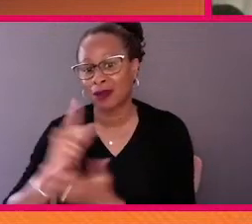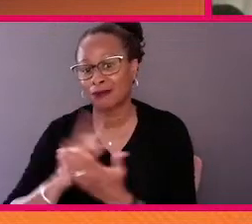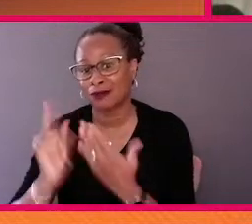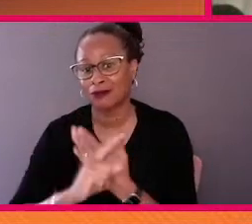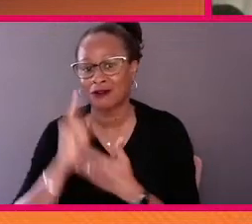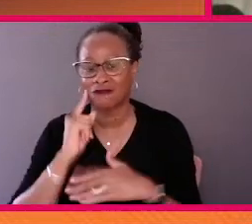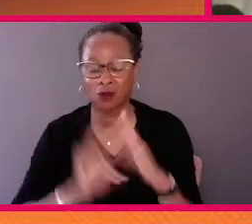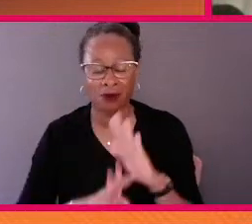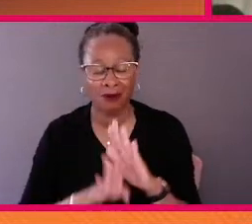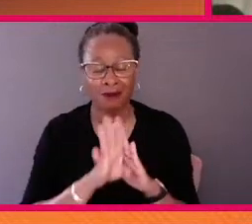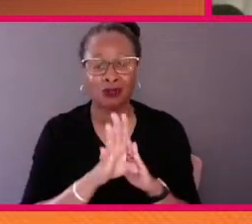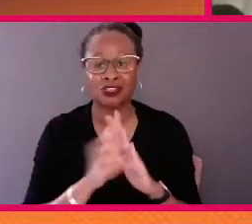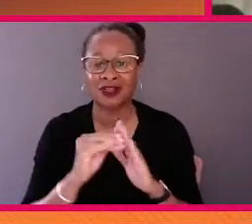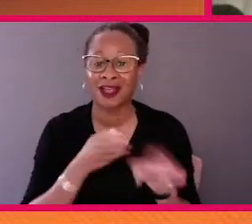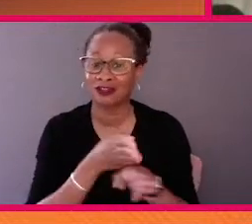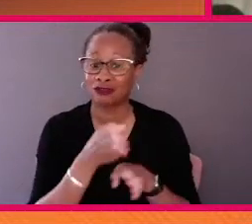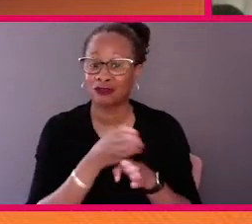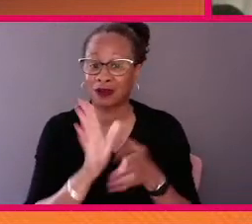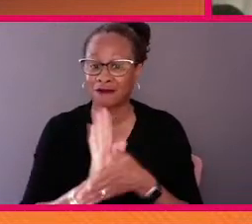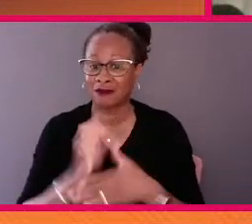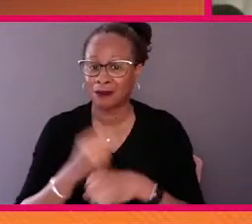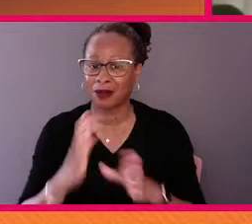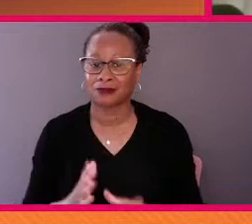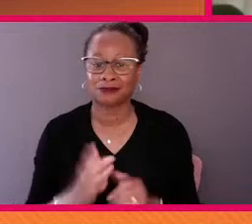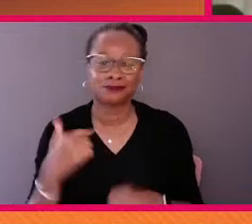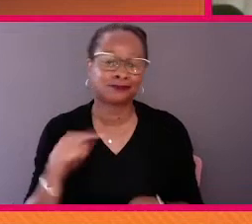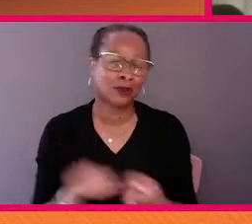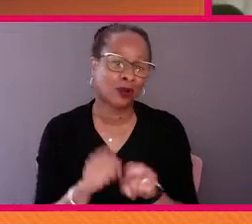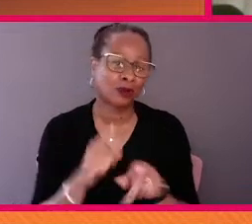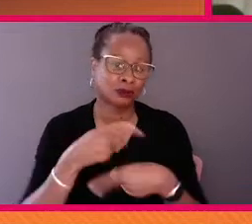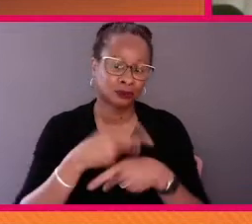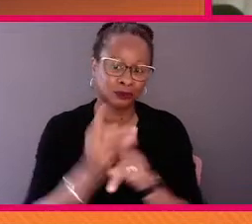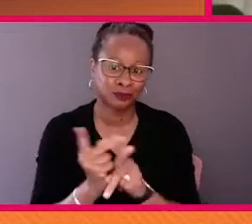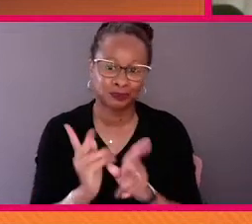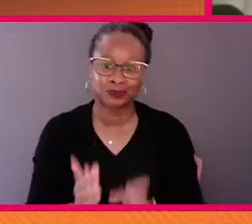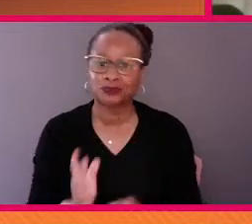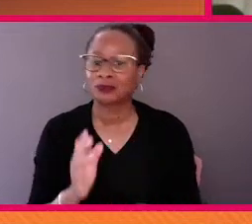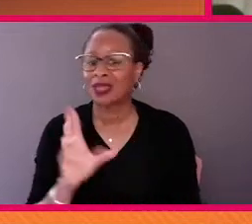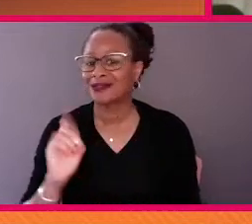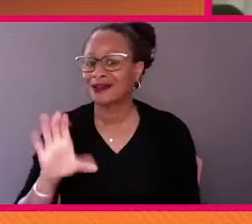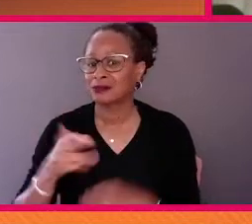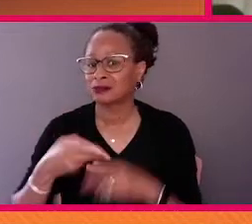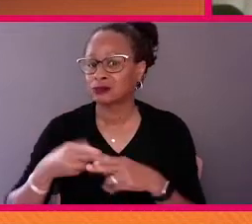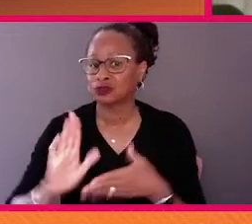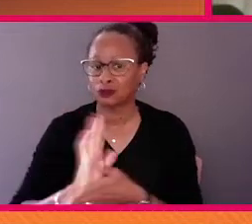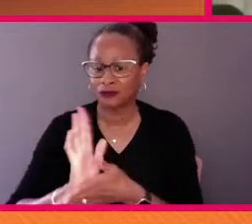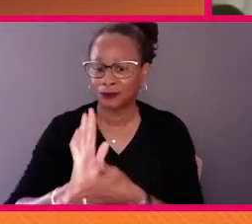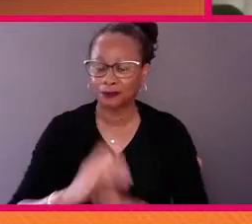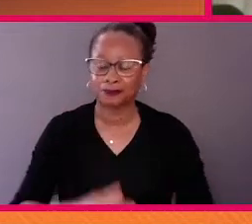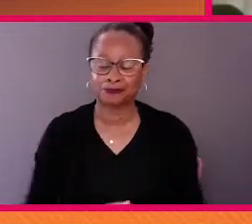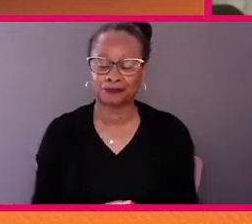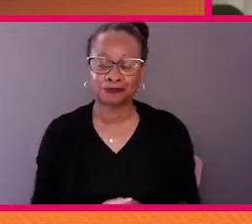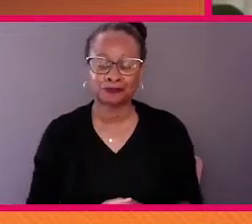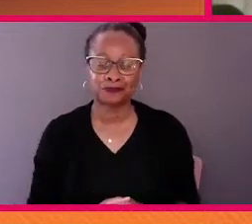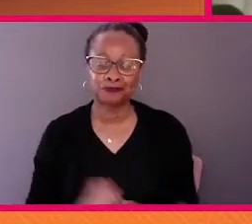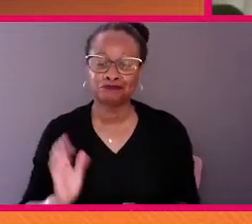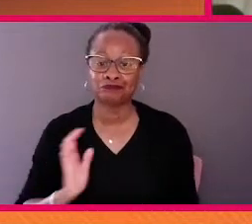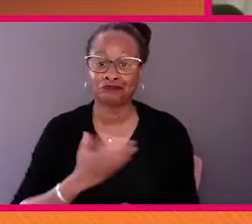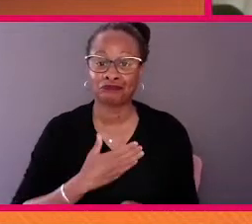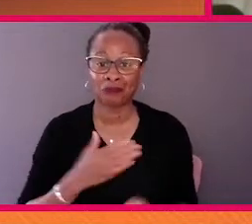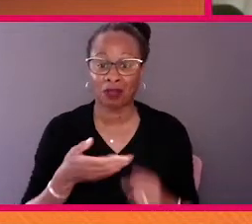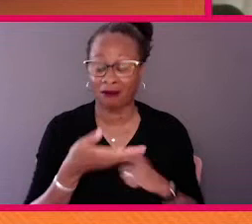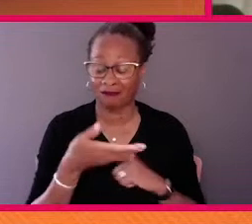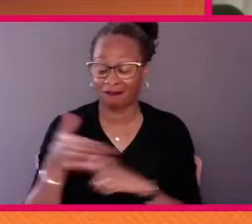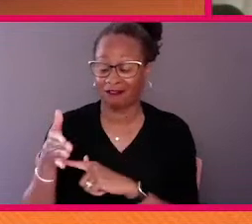mid-career filmmakers, and we also produce documentary short films. Our flagship program is